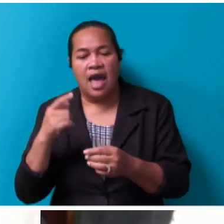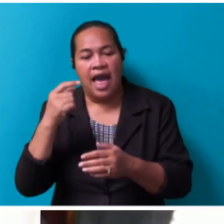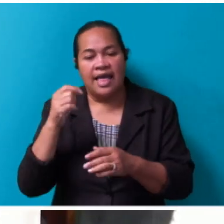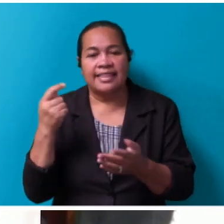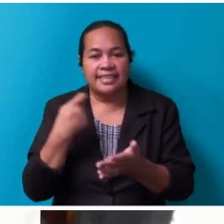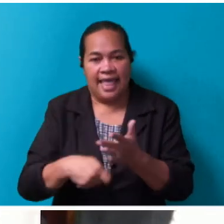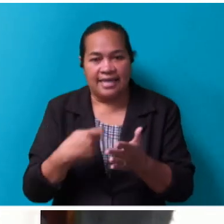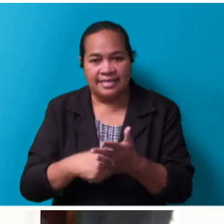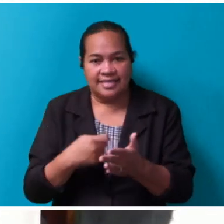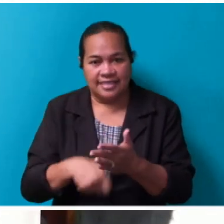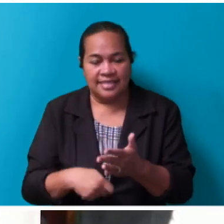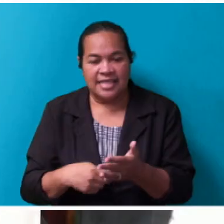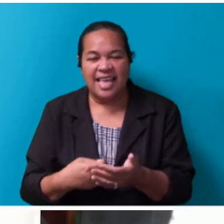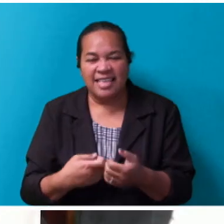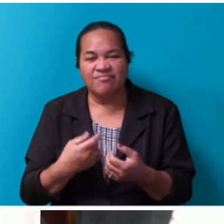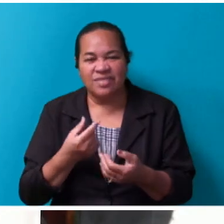Certainly